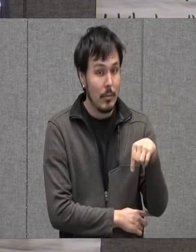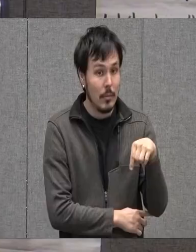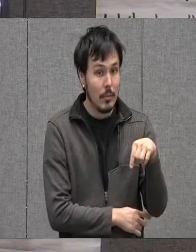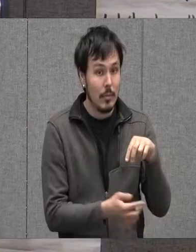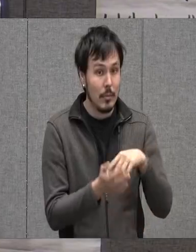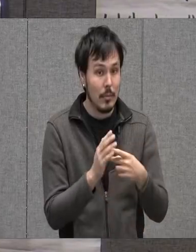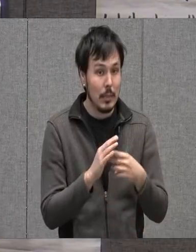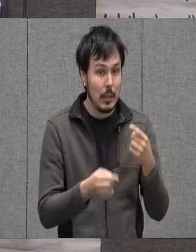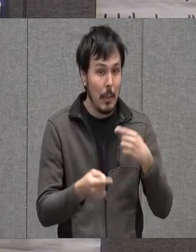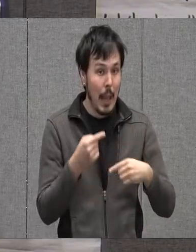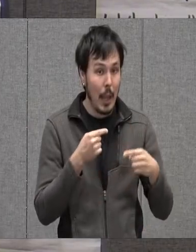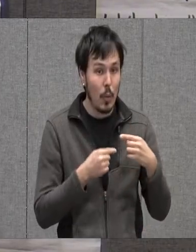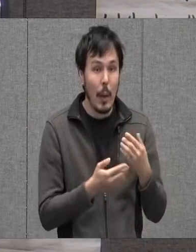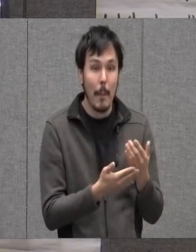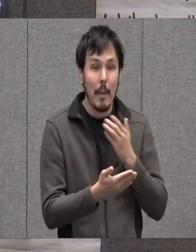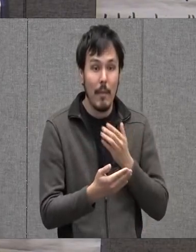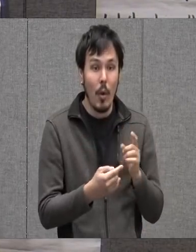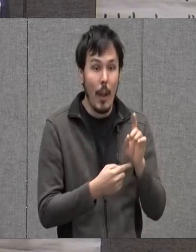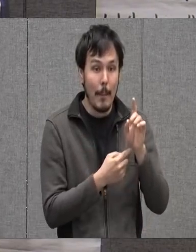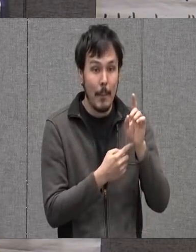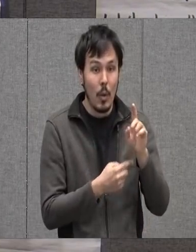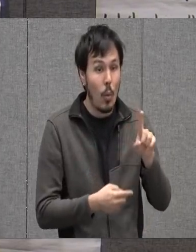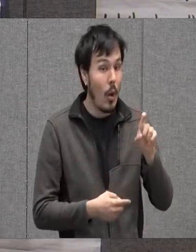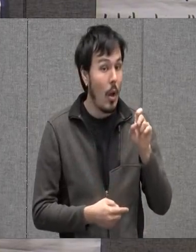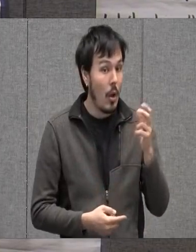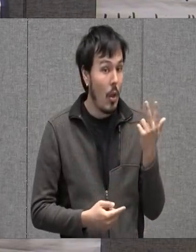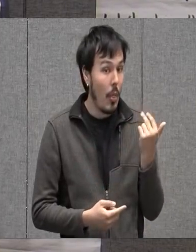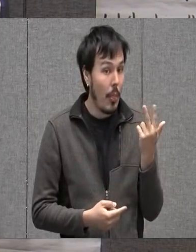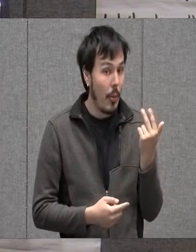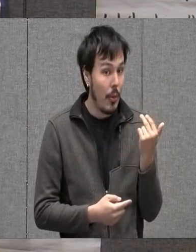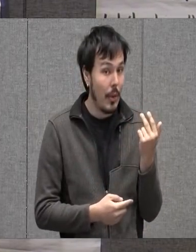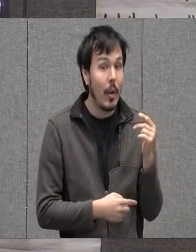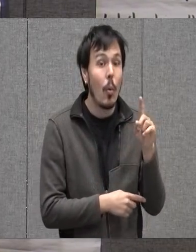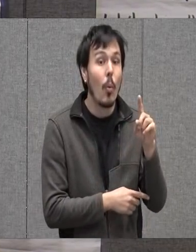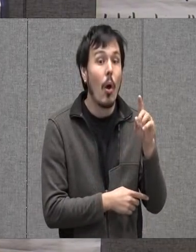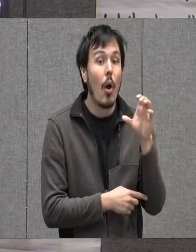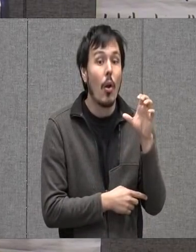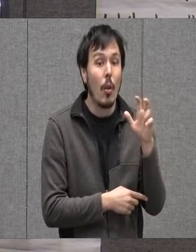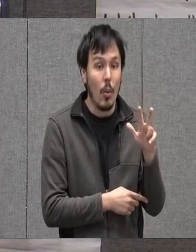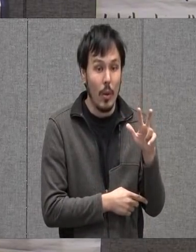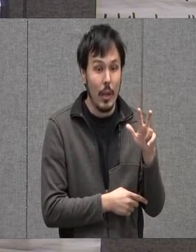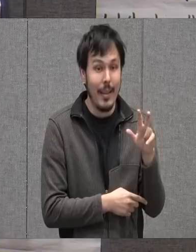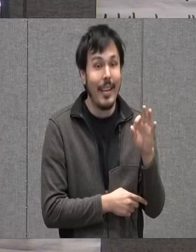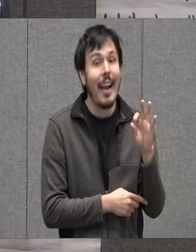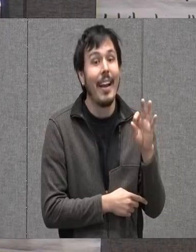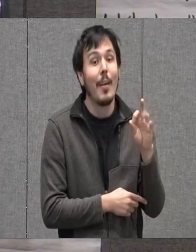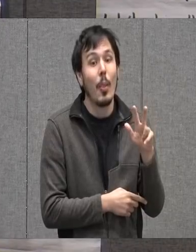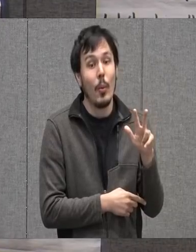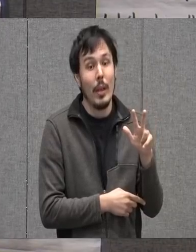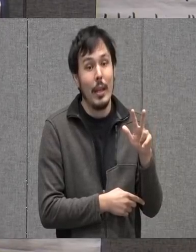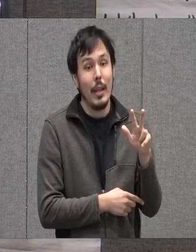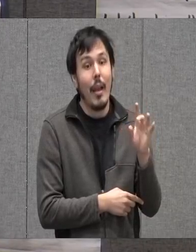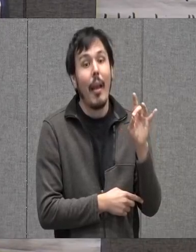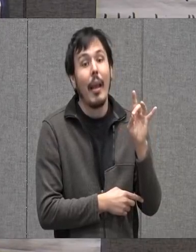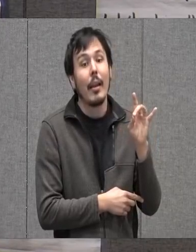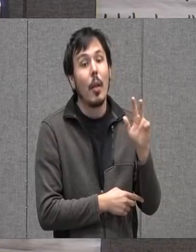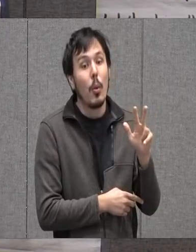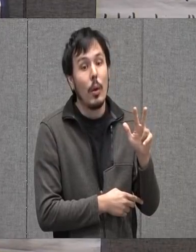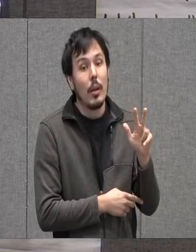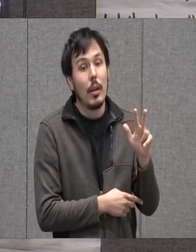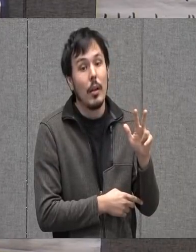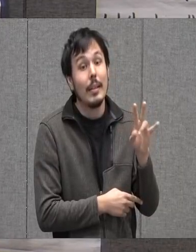backwards. We were at 113. So 103, 93,